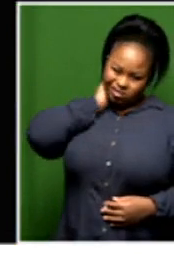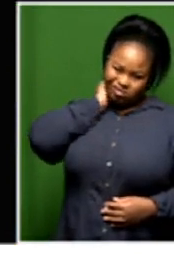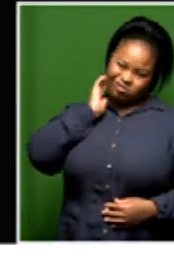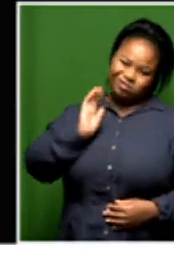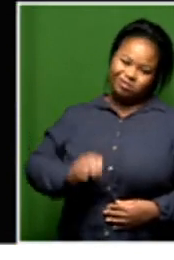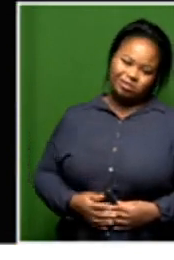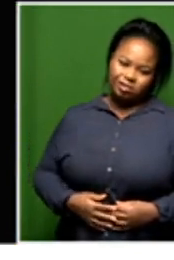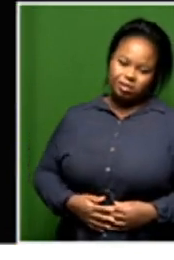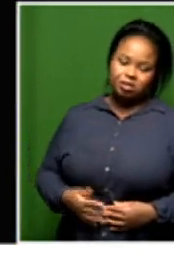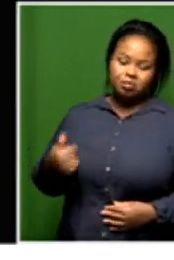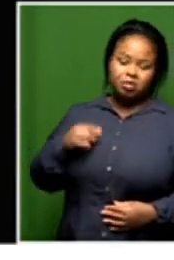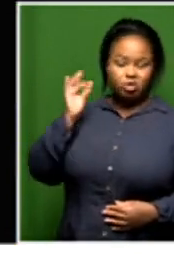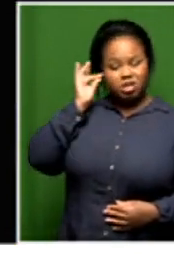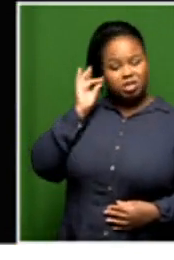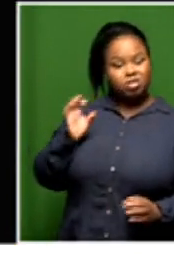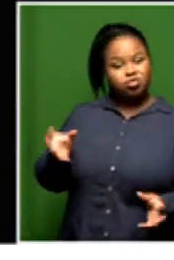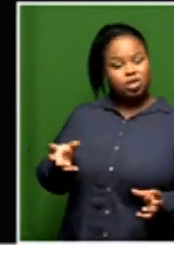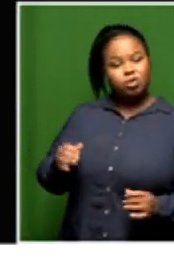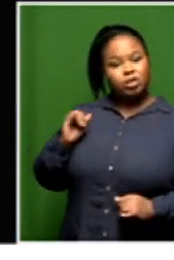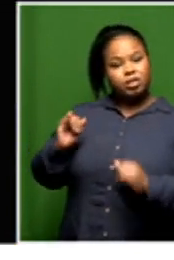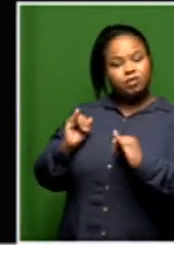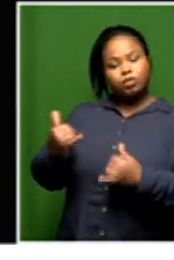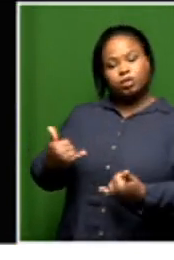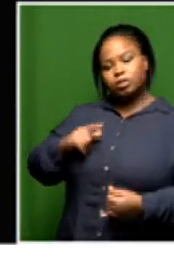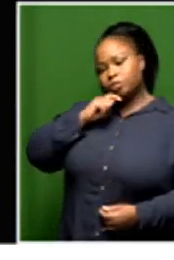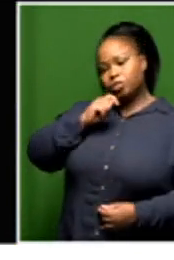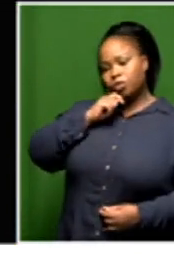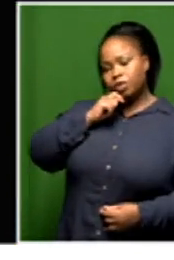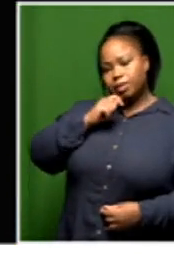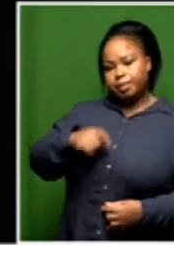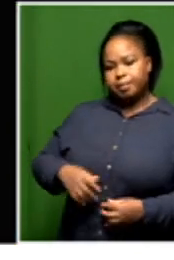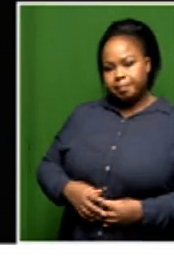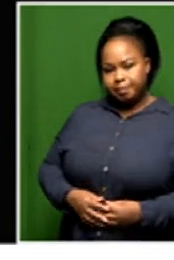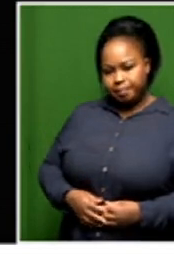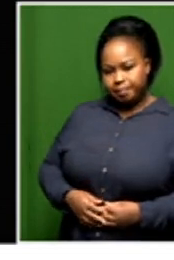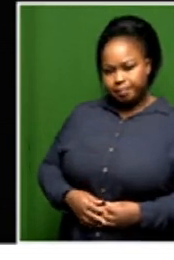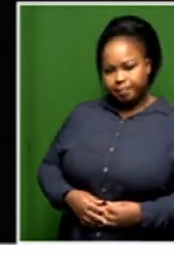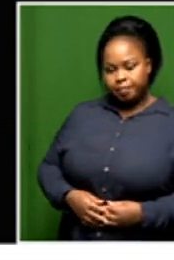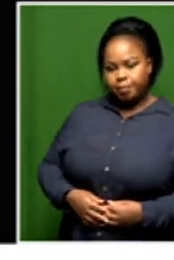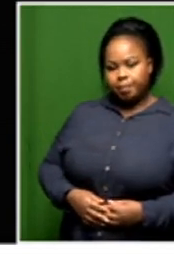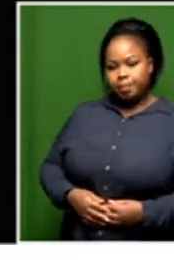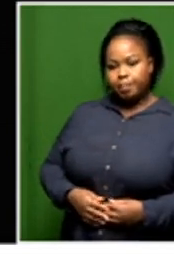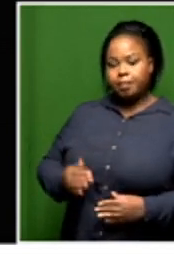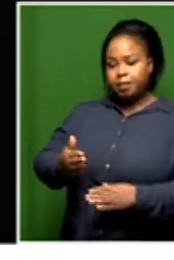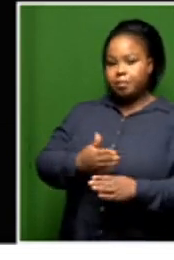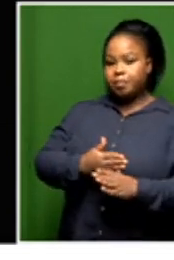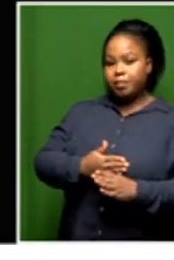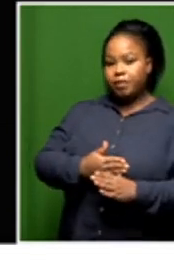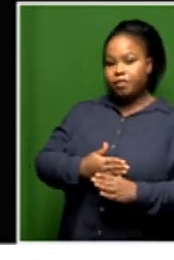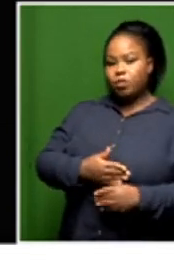I was listening to a radio interview this morning on a radio station just before I tuned in.